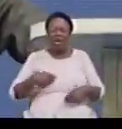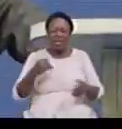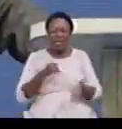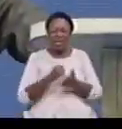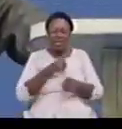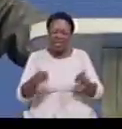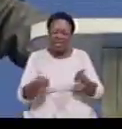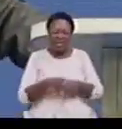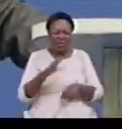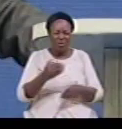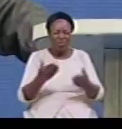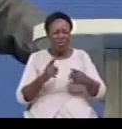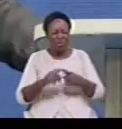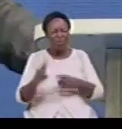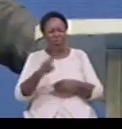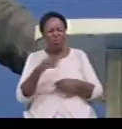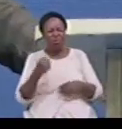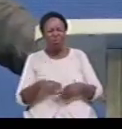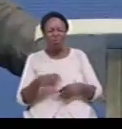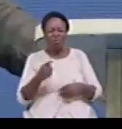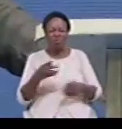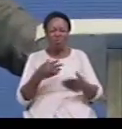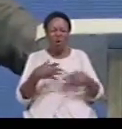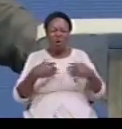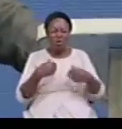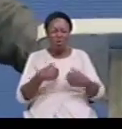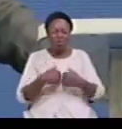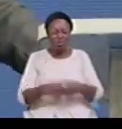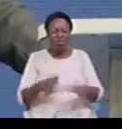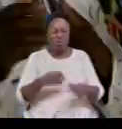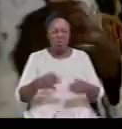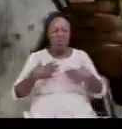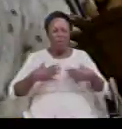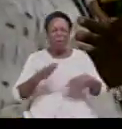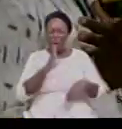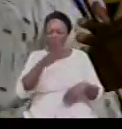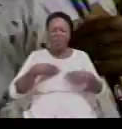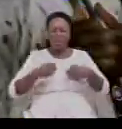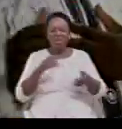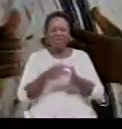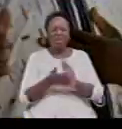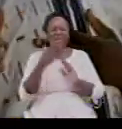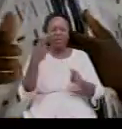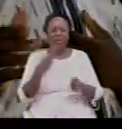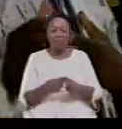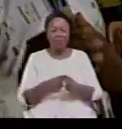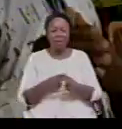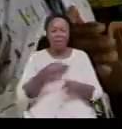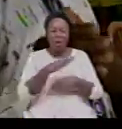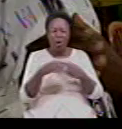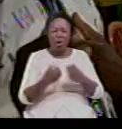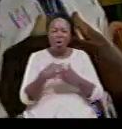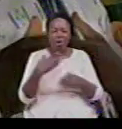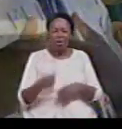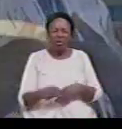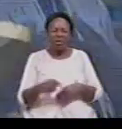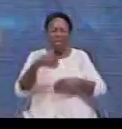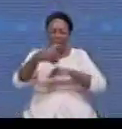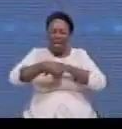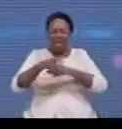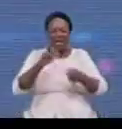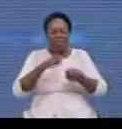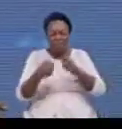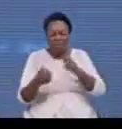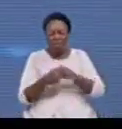want to lose your breath, be healed in Jesus' name. All the night problems and the